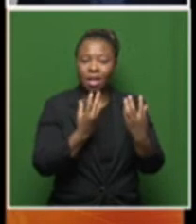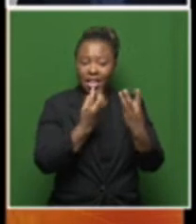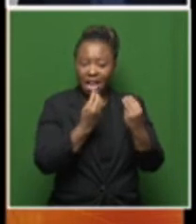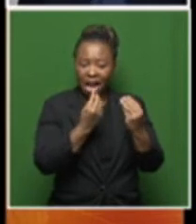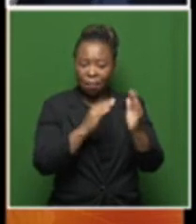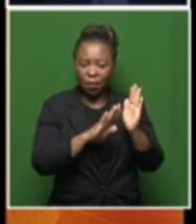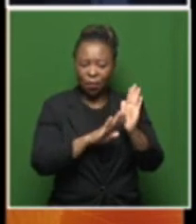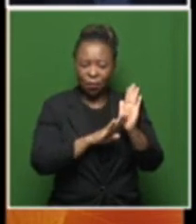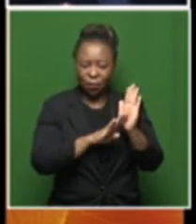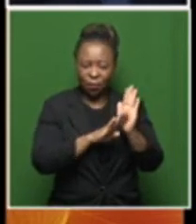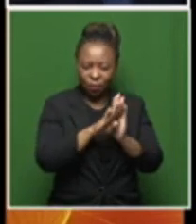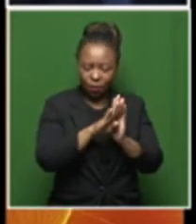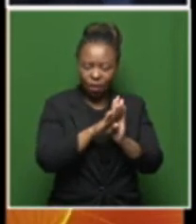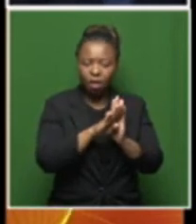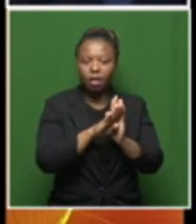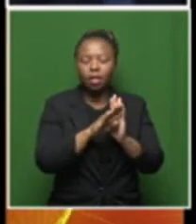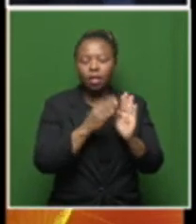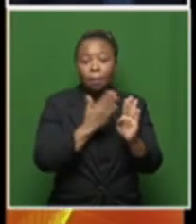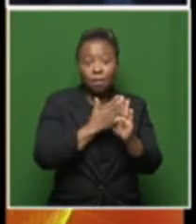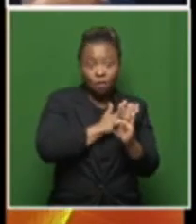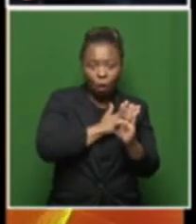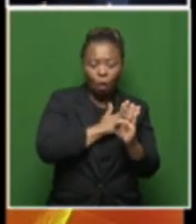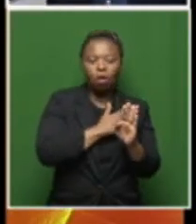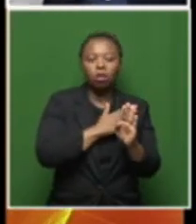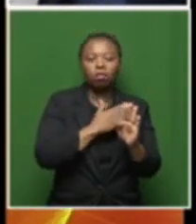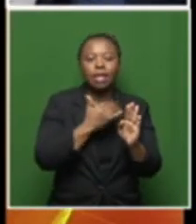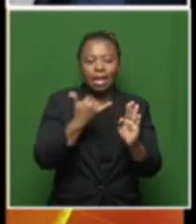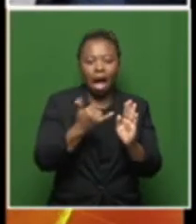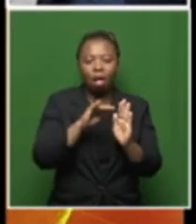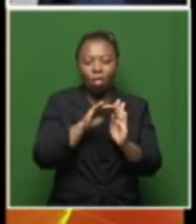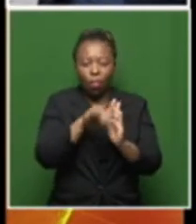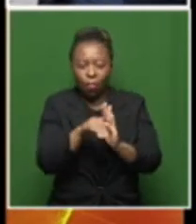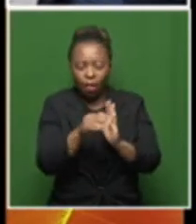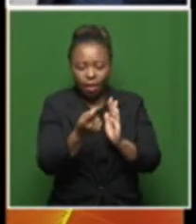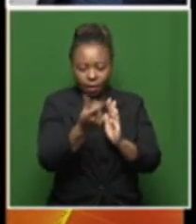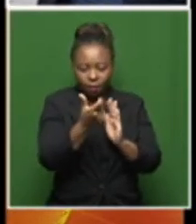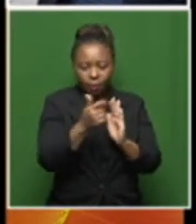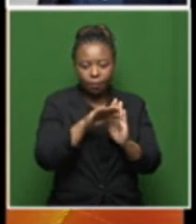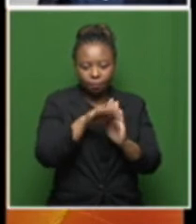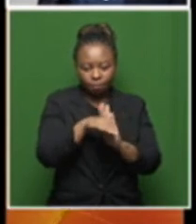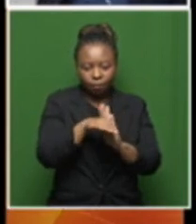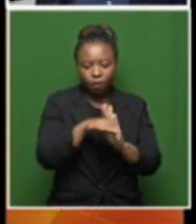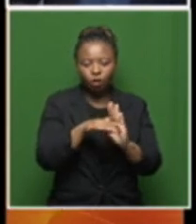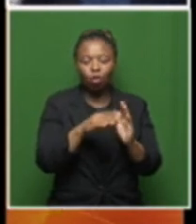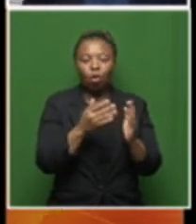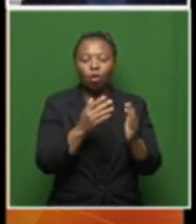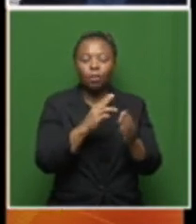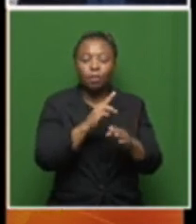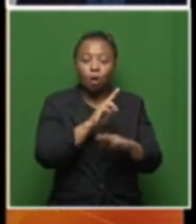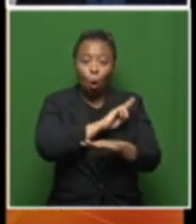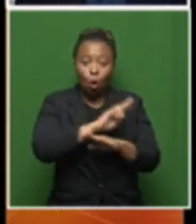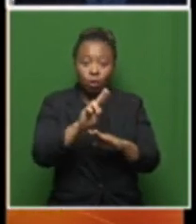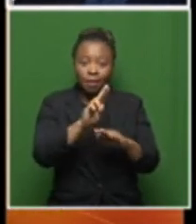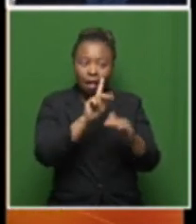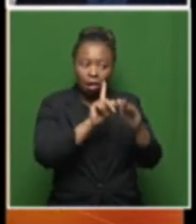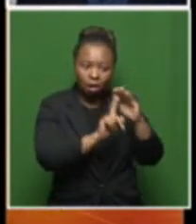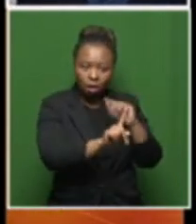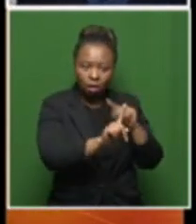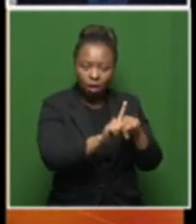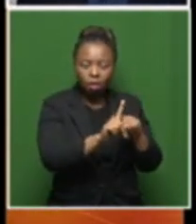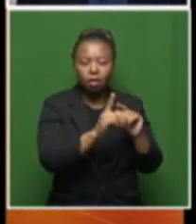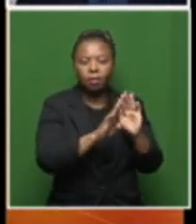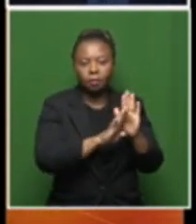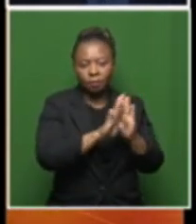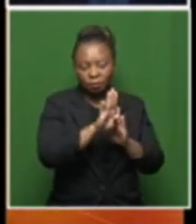is slightly slower than what it was before. The short term for admissions is that we are going to increase from about